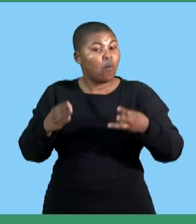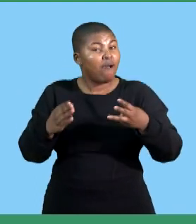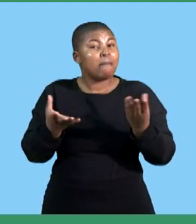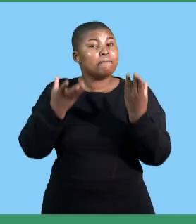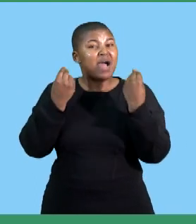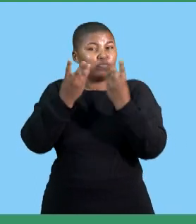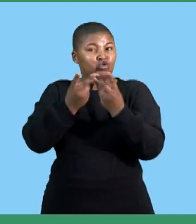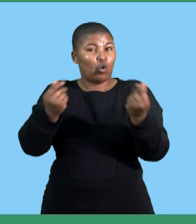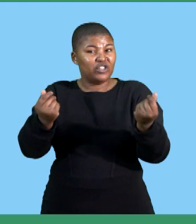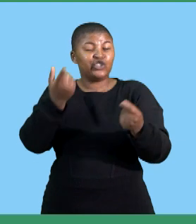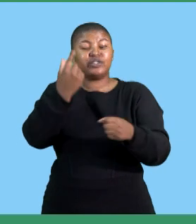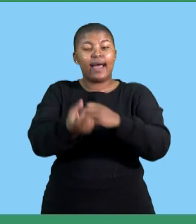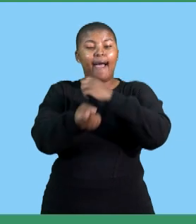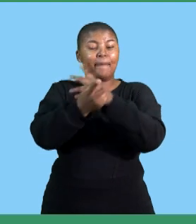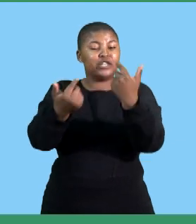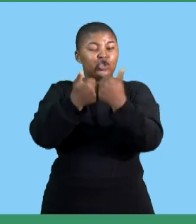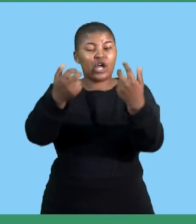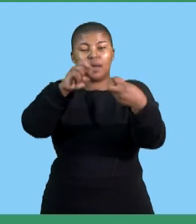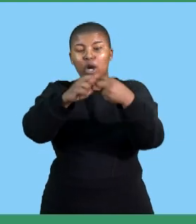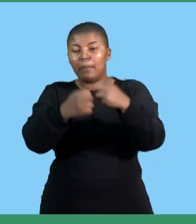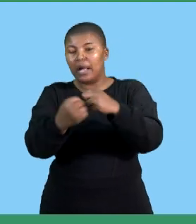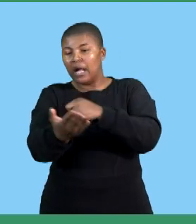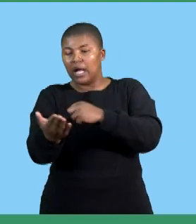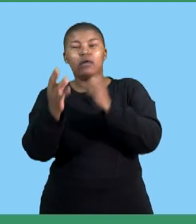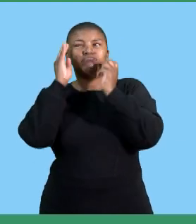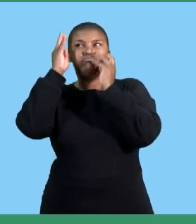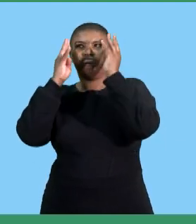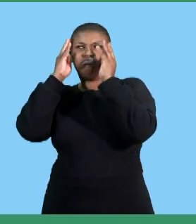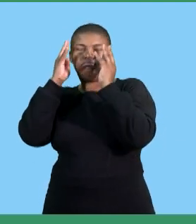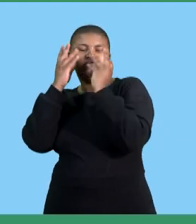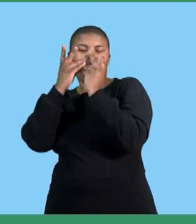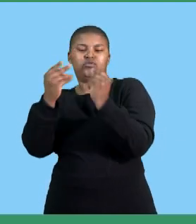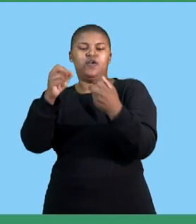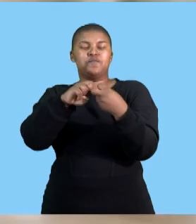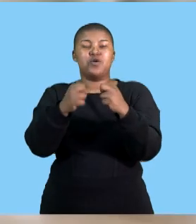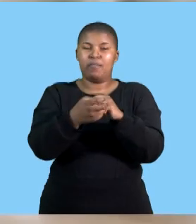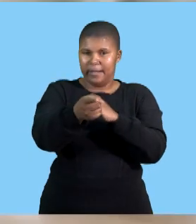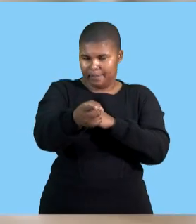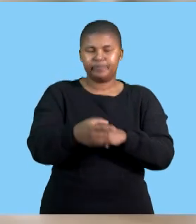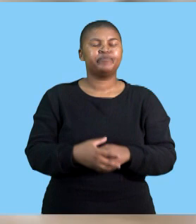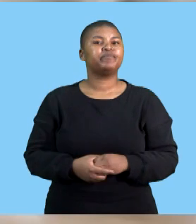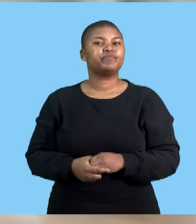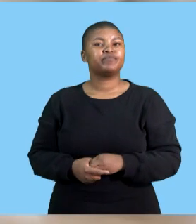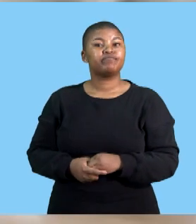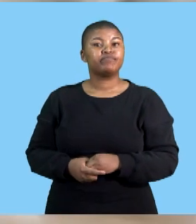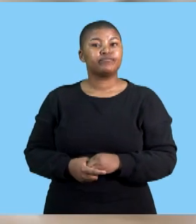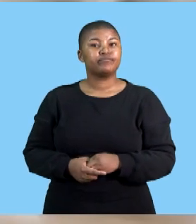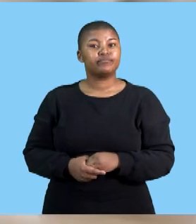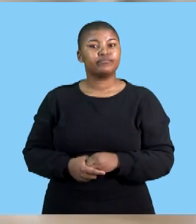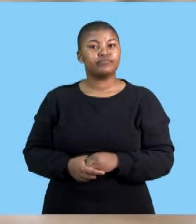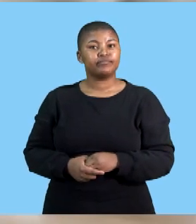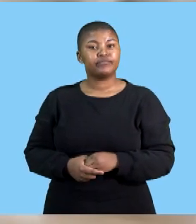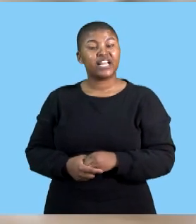to find solutions to a challenge. Now remember that when you are applying creative thinking, you